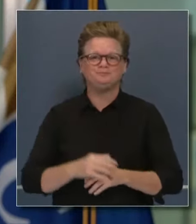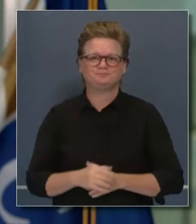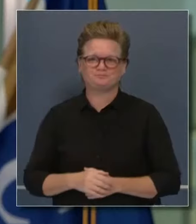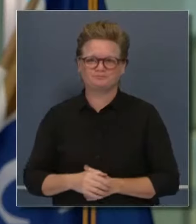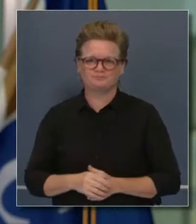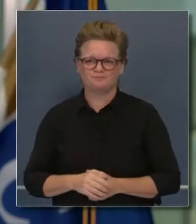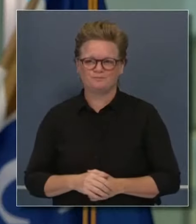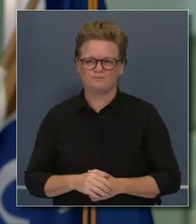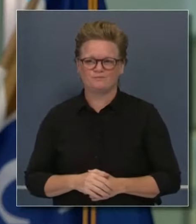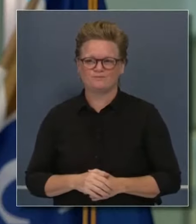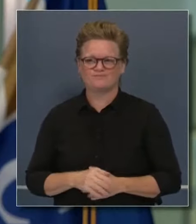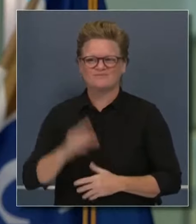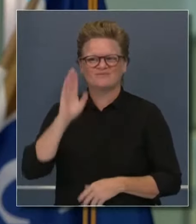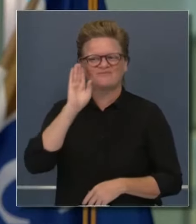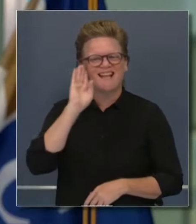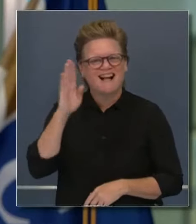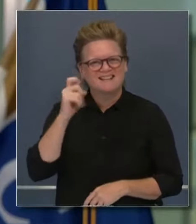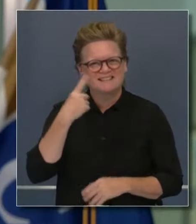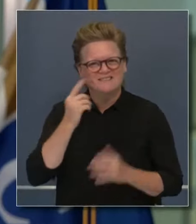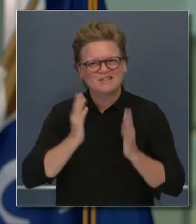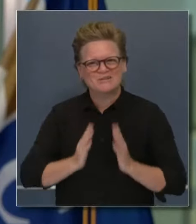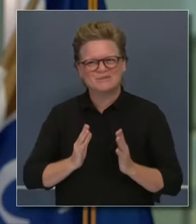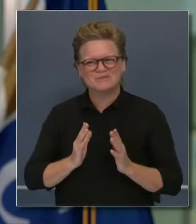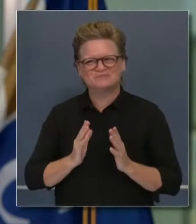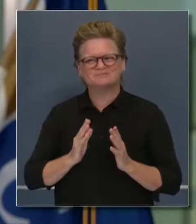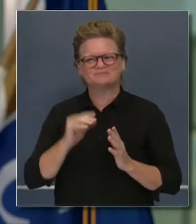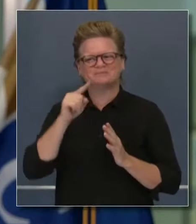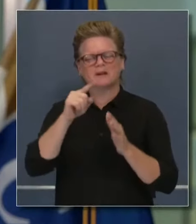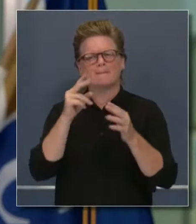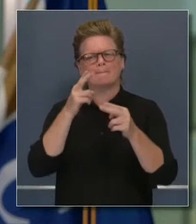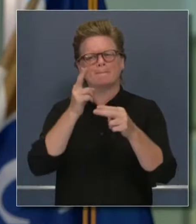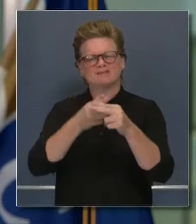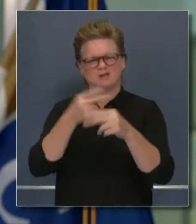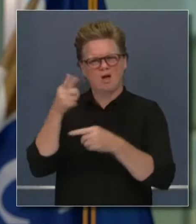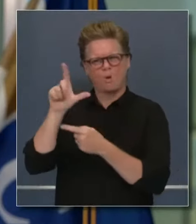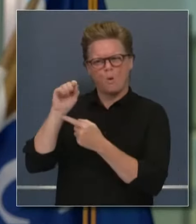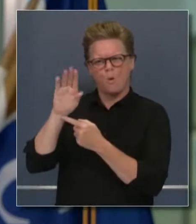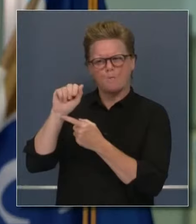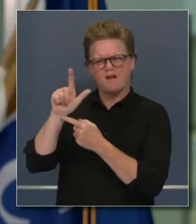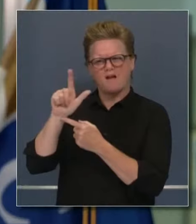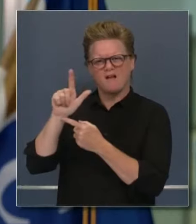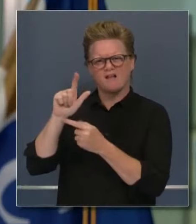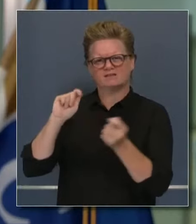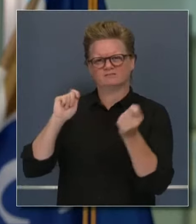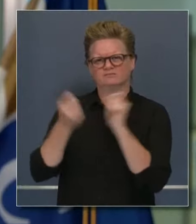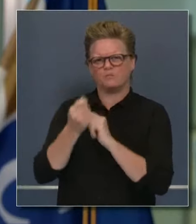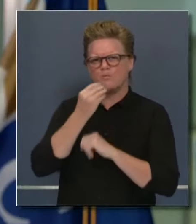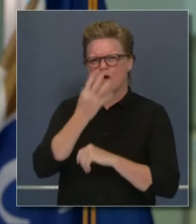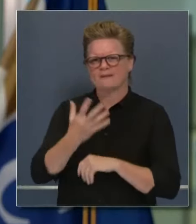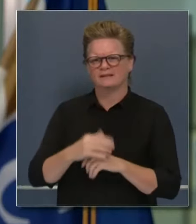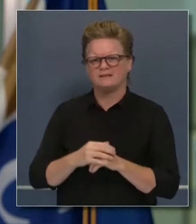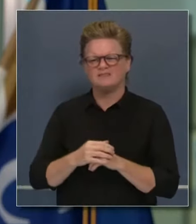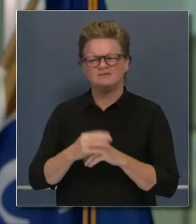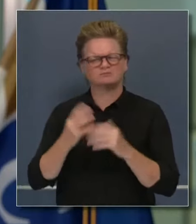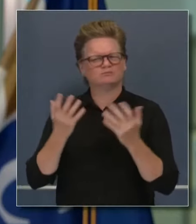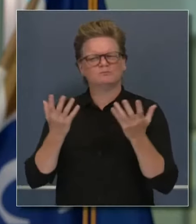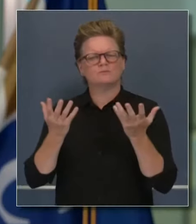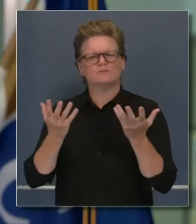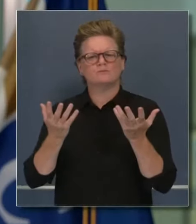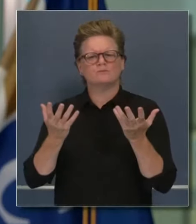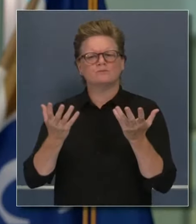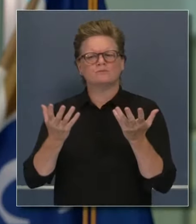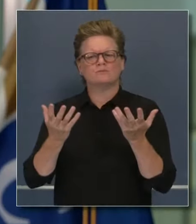Hi, Governor. On fires, you mentioned climate change, but climate change was underway last year, of course, and far